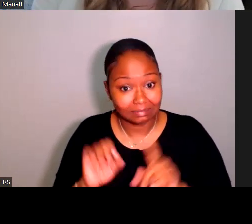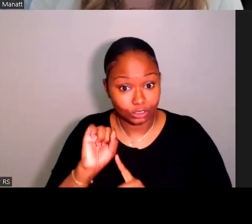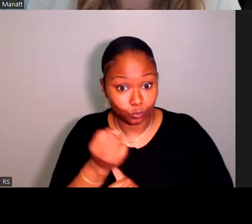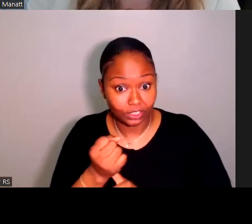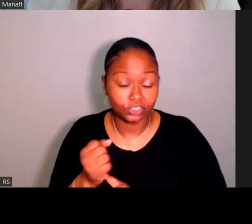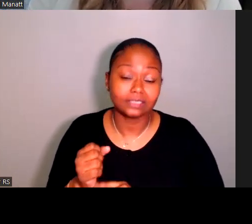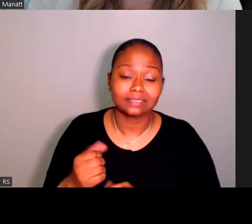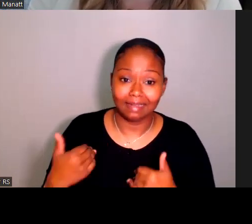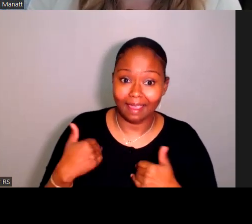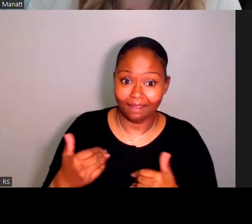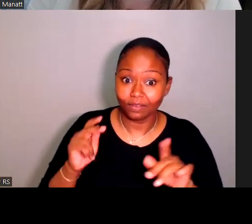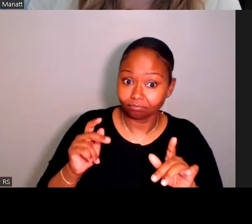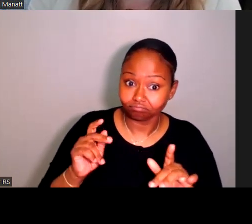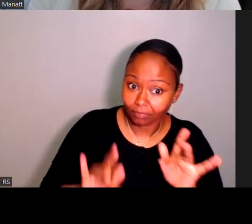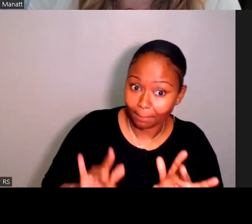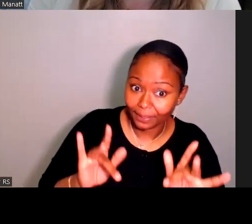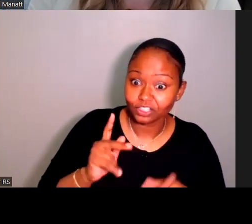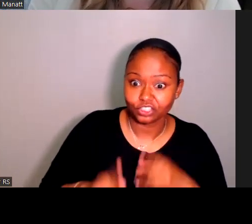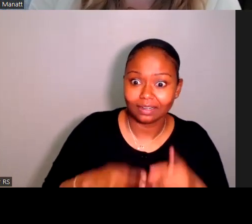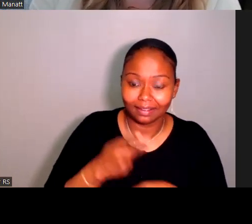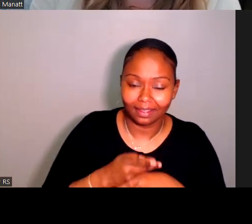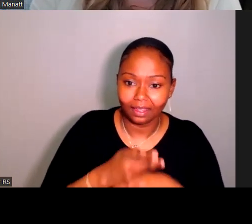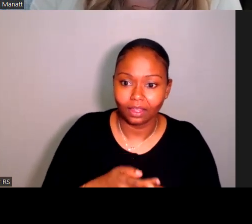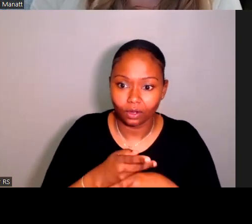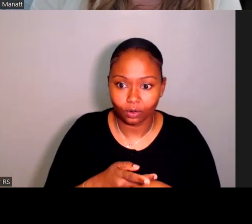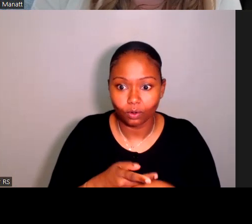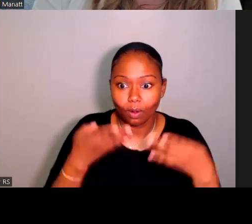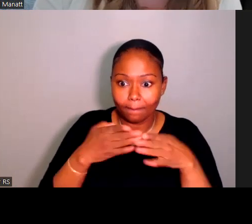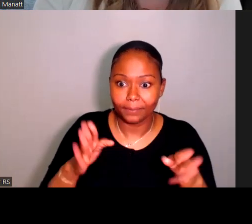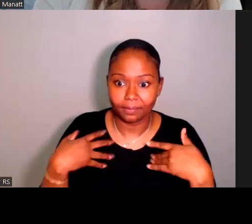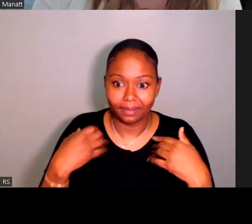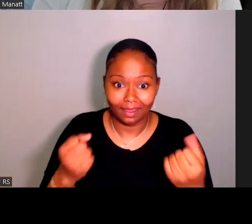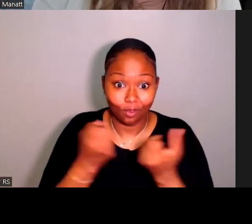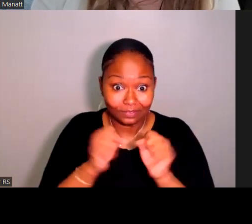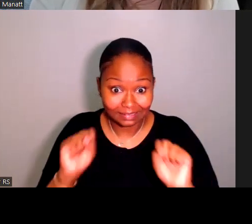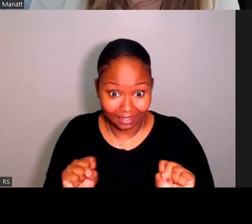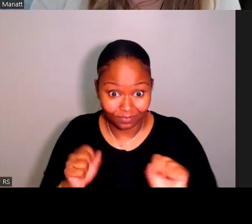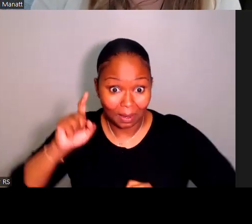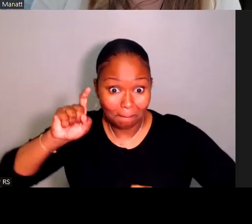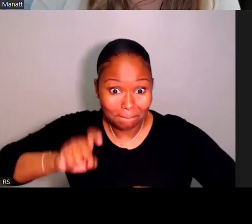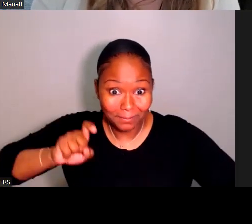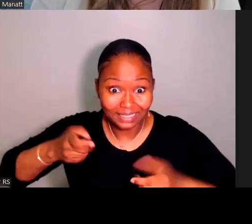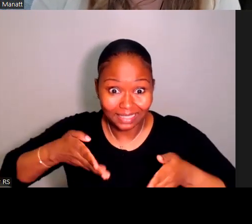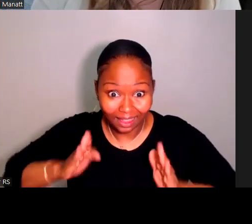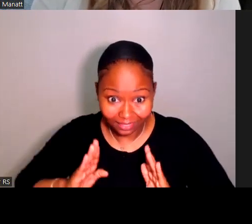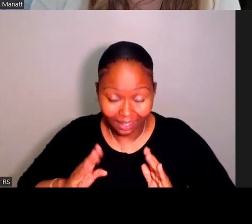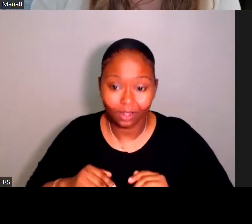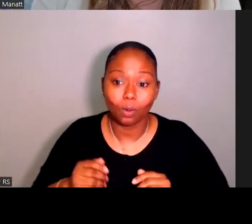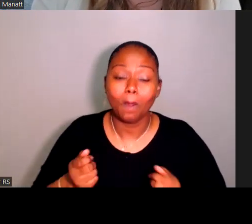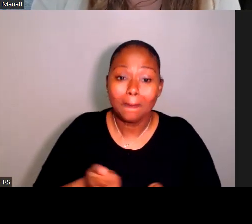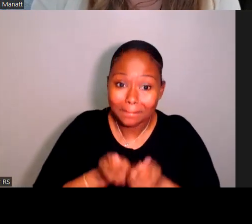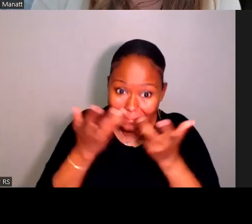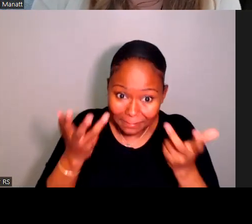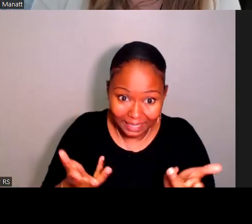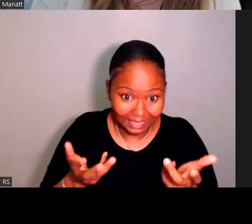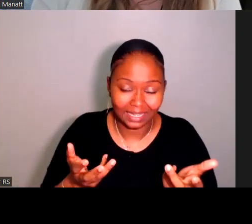visiting parameters established due to a legitimate public health, safety, or operational risk must allow as many simultaneous visitors as